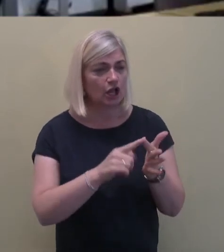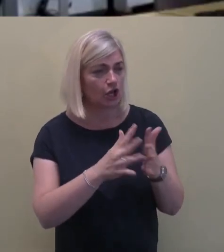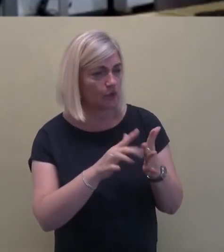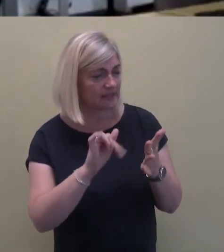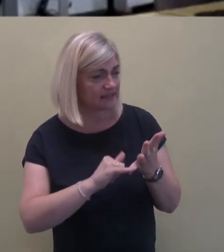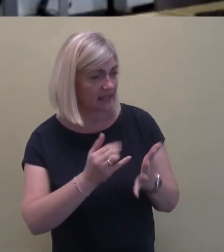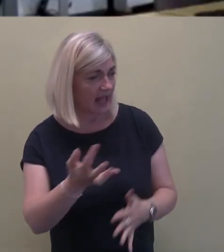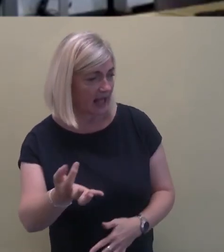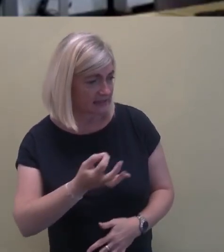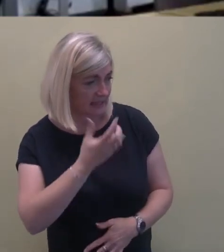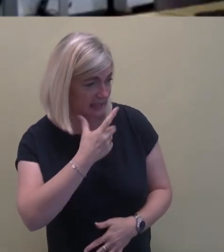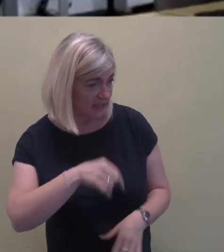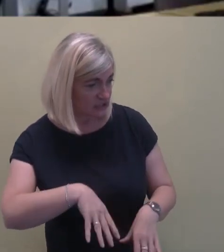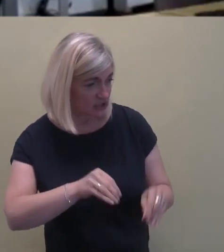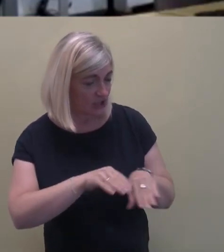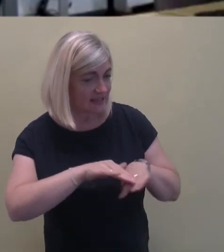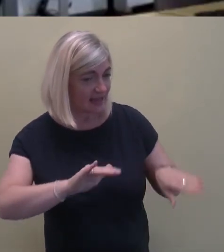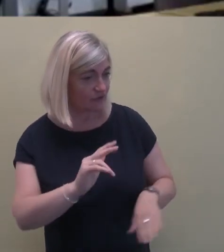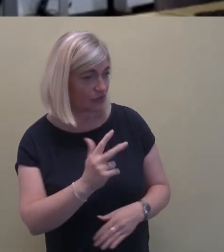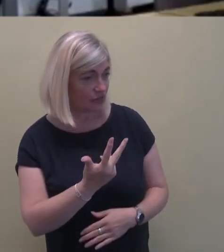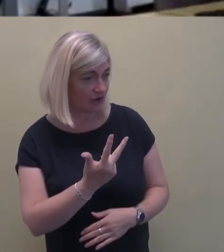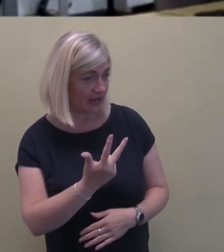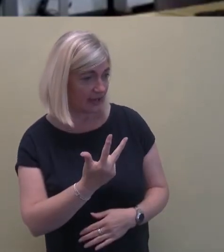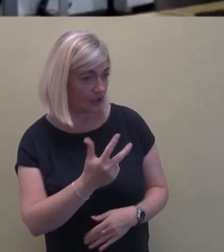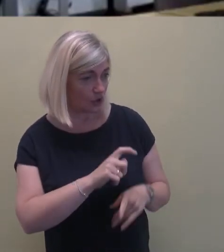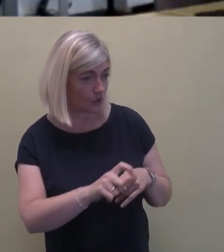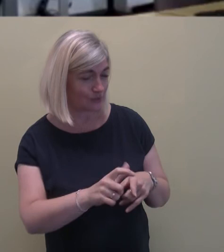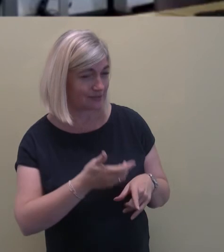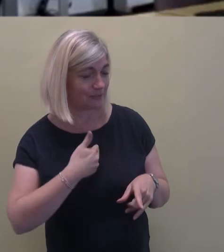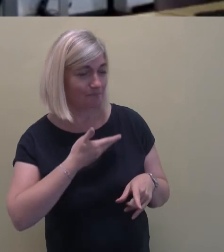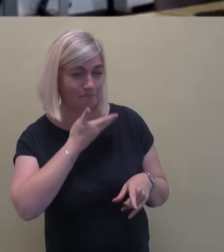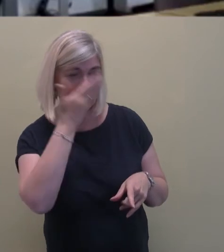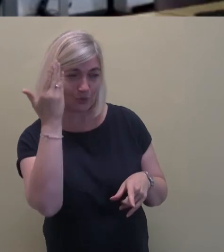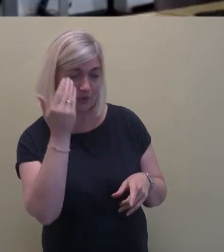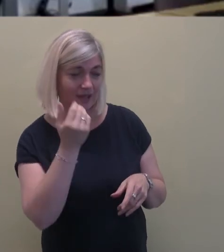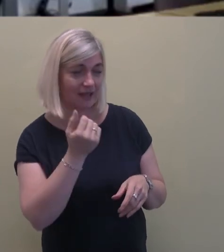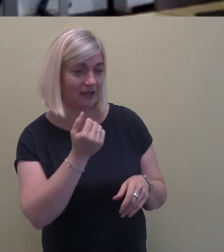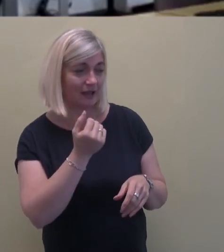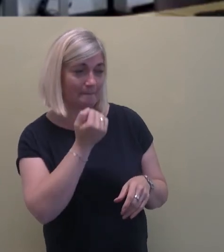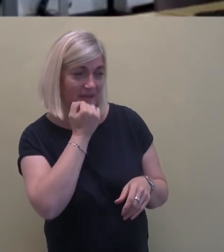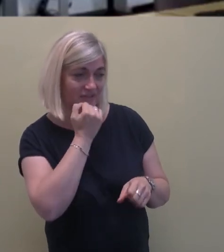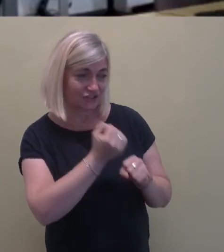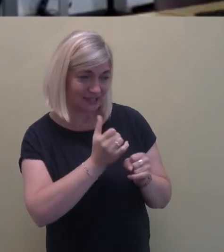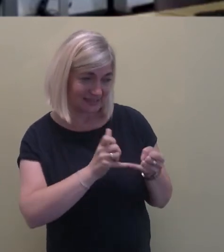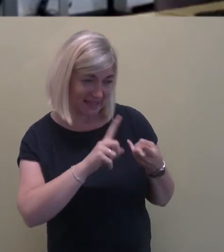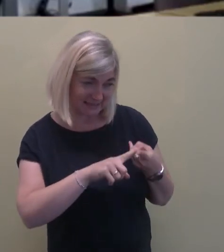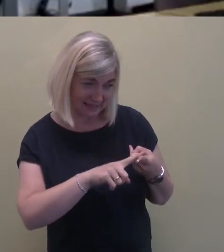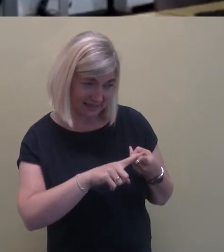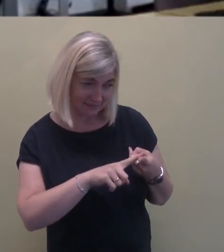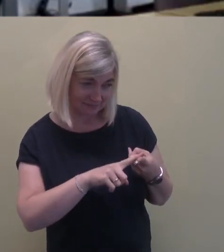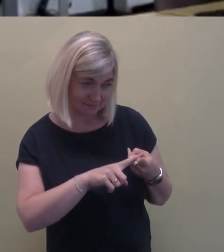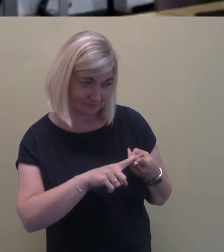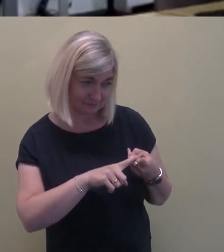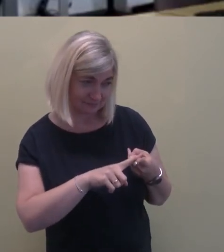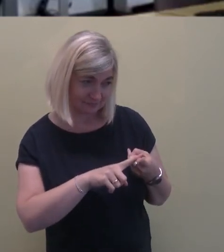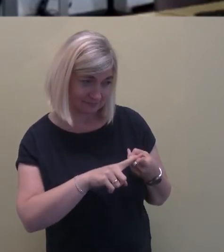question. Just got one more before we start wrapping up. Lewis has asked, can they start a level 3 course without their